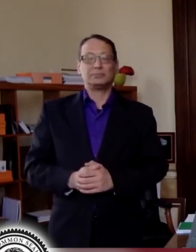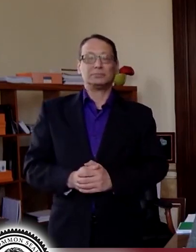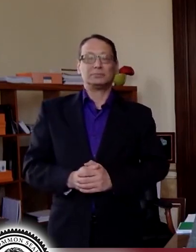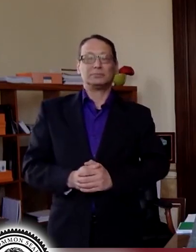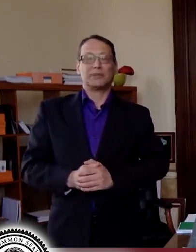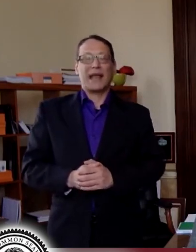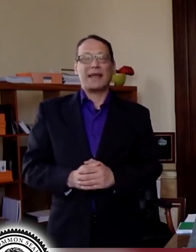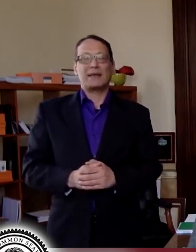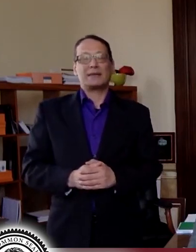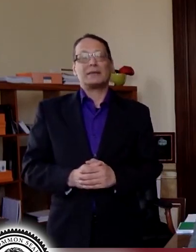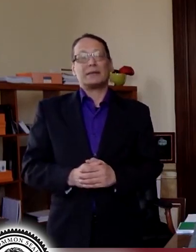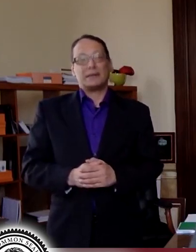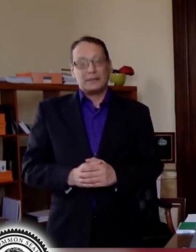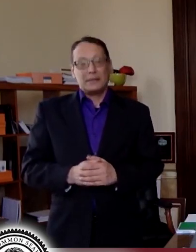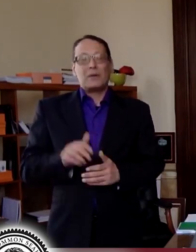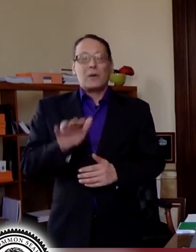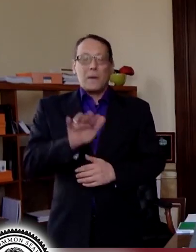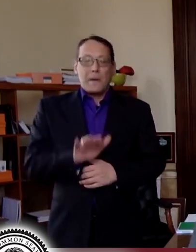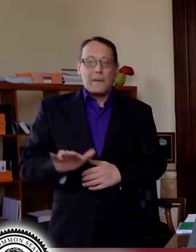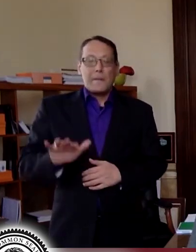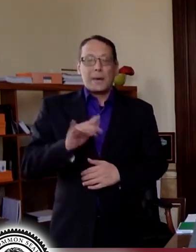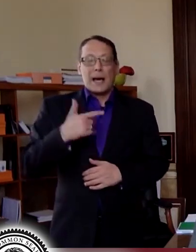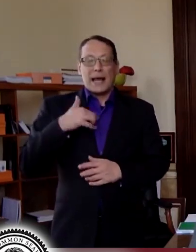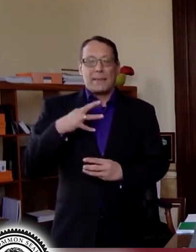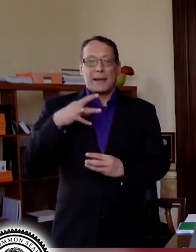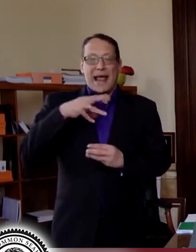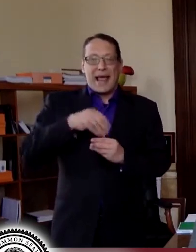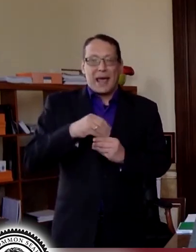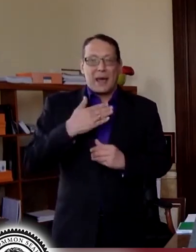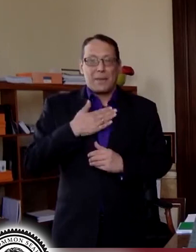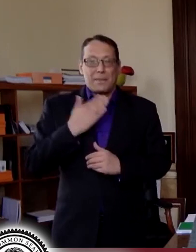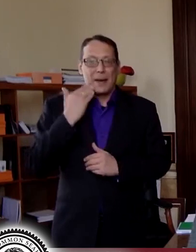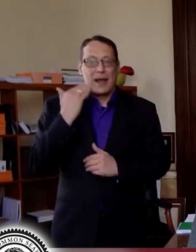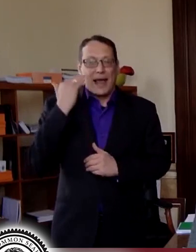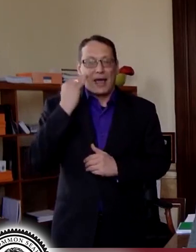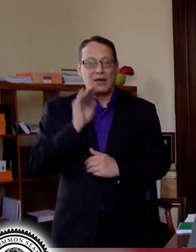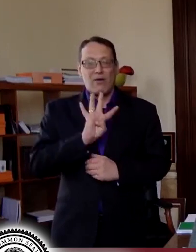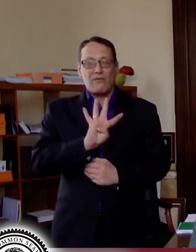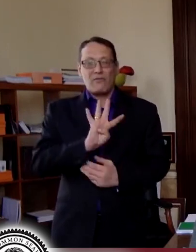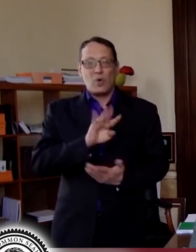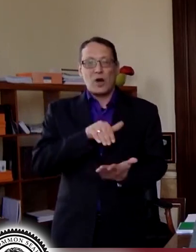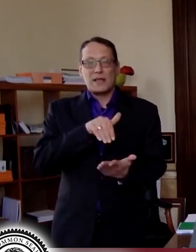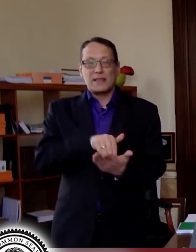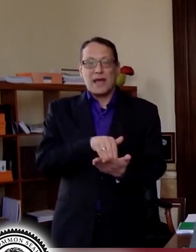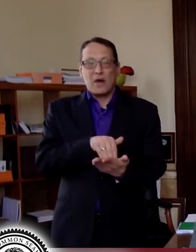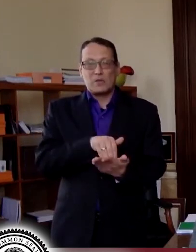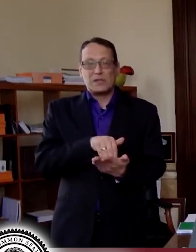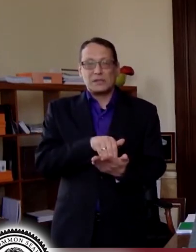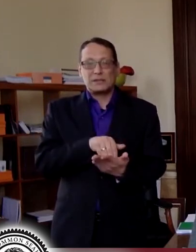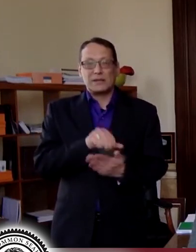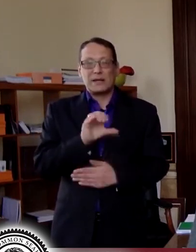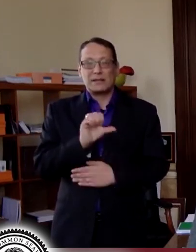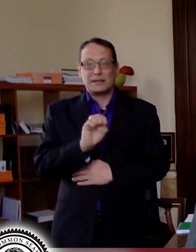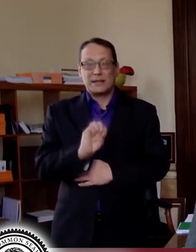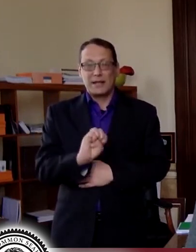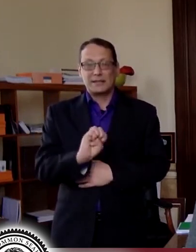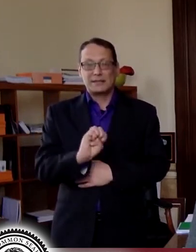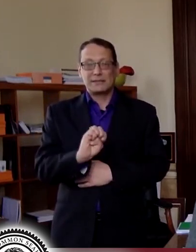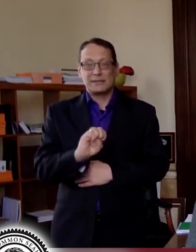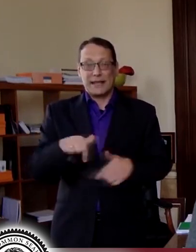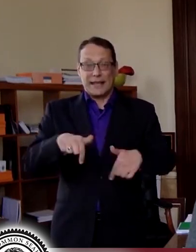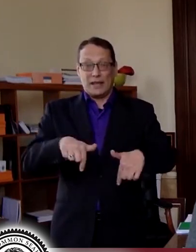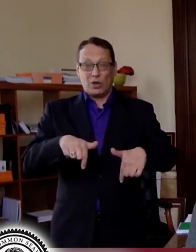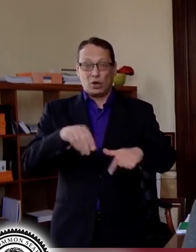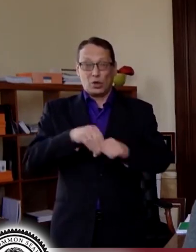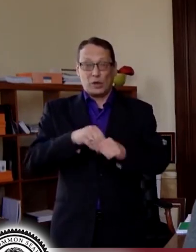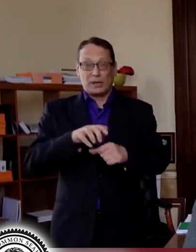of that is about, I'm adding this in my head right now, but about 4,000, a little over 4,000 cases just here